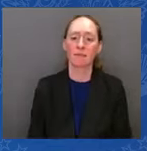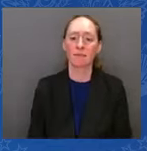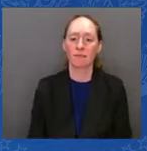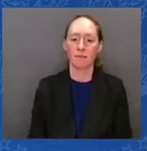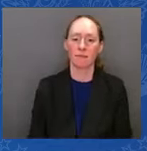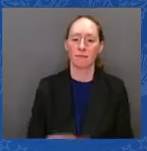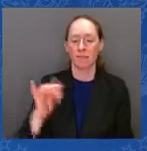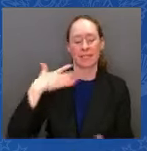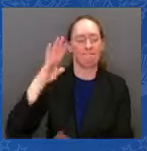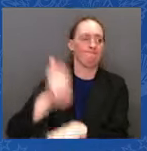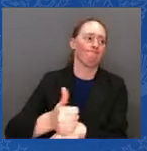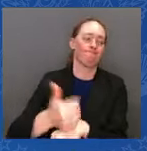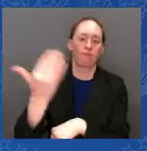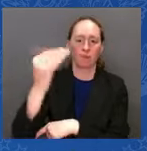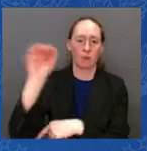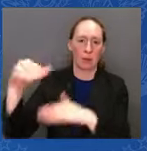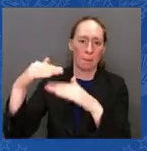guess what?